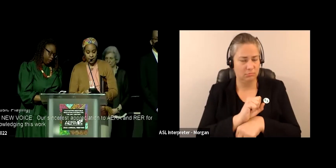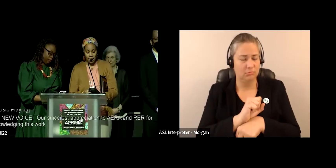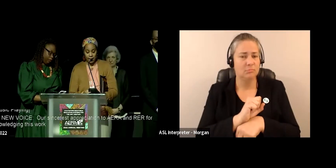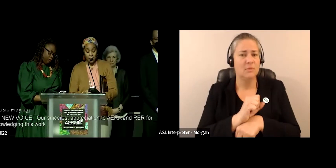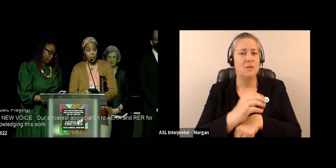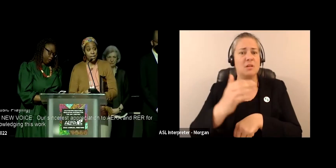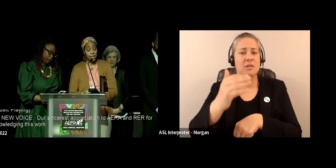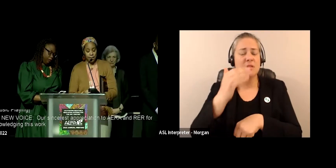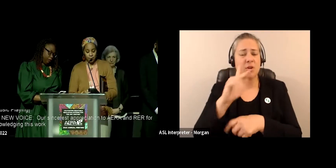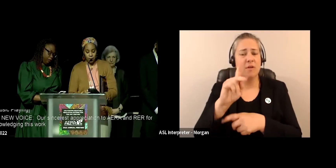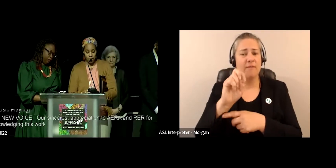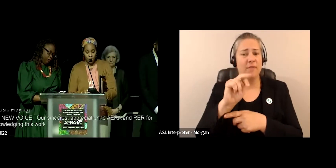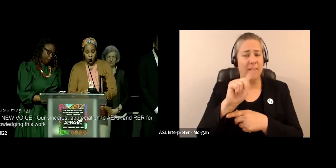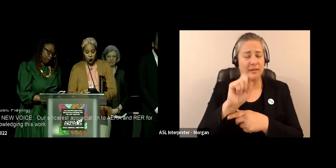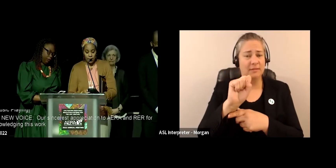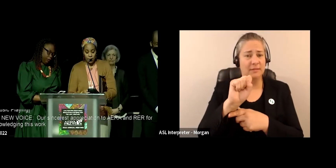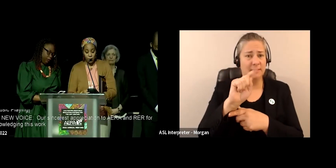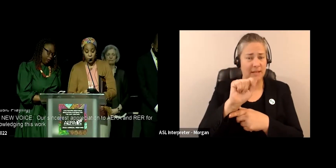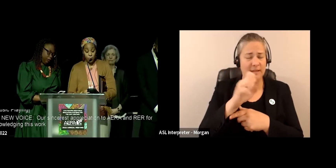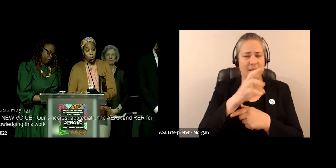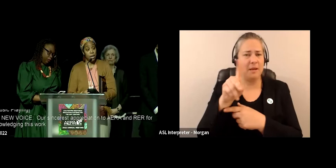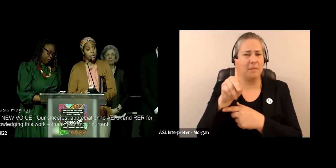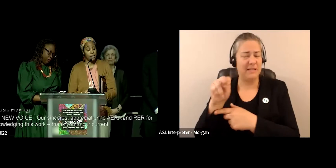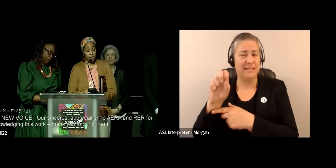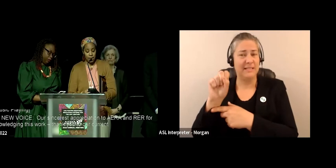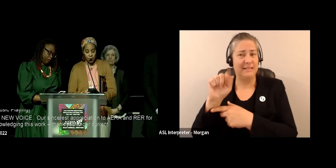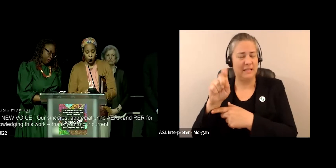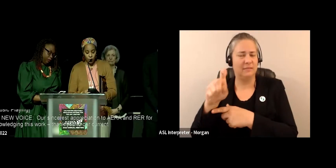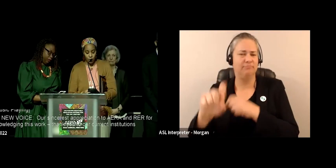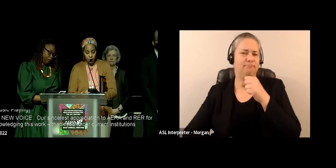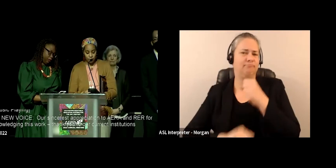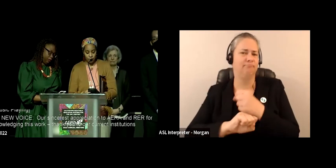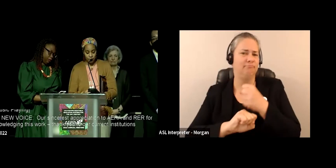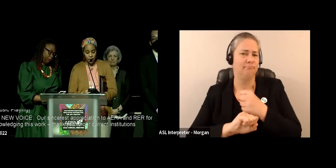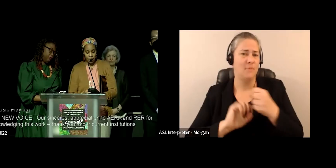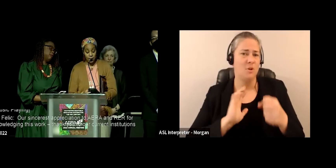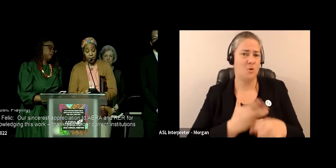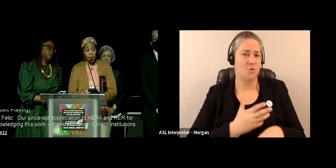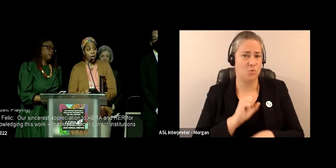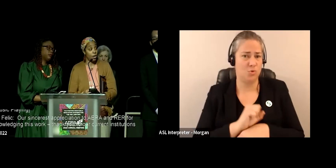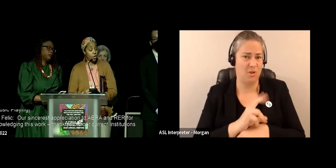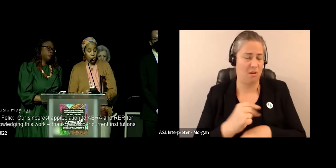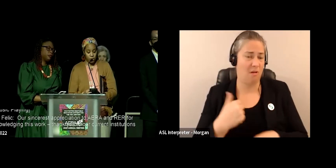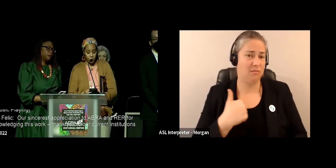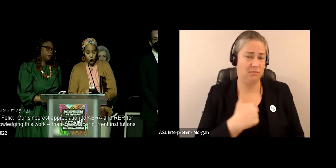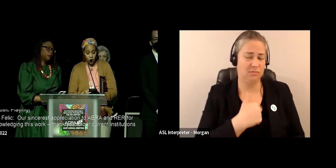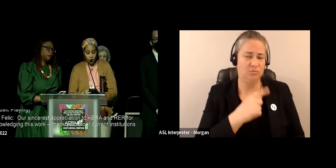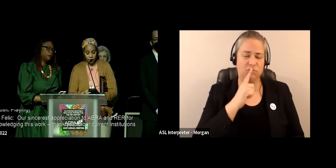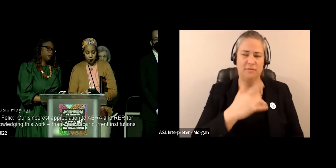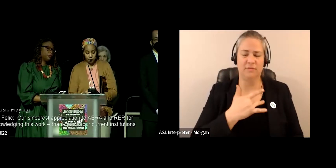institutions, Kent State and Penn State, who continue to support us and our work. It